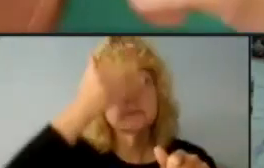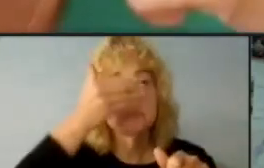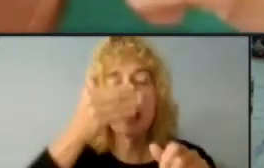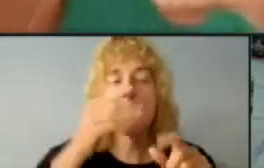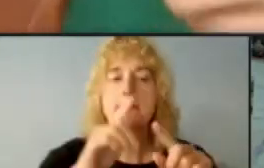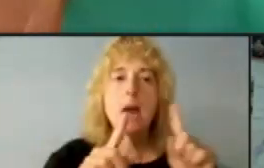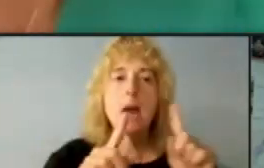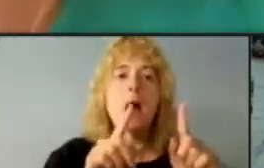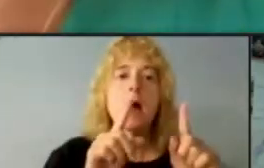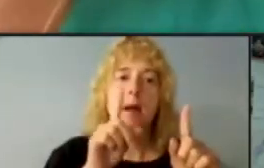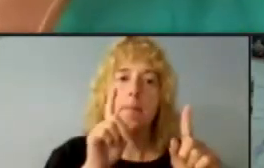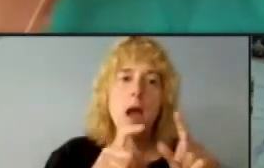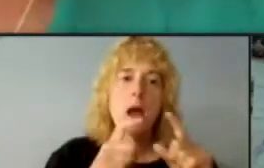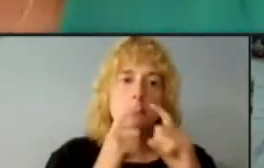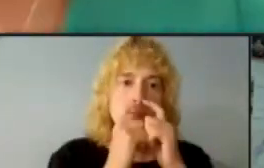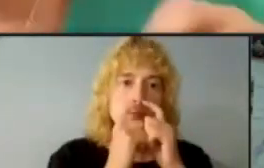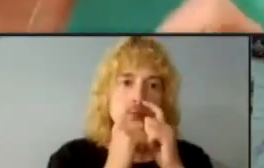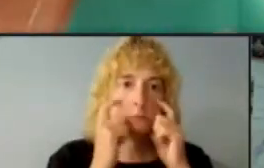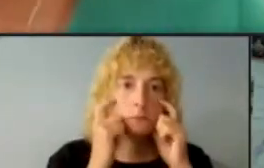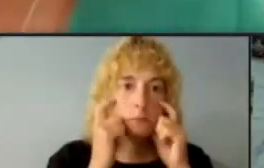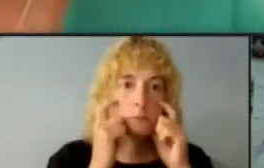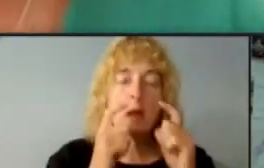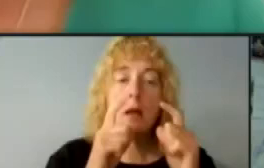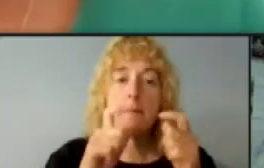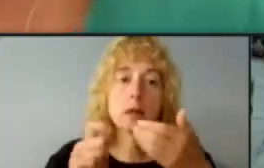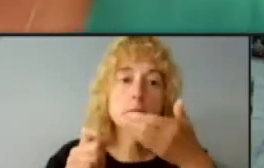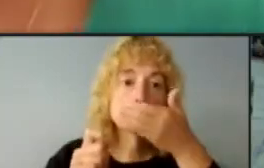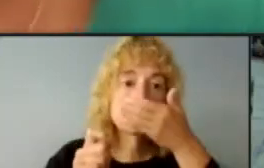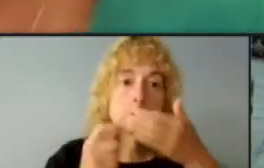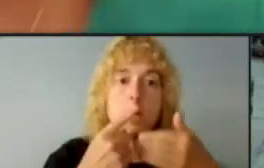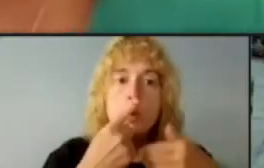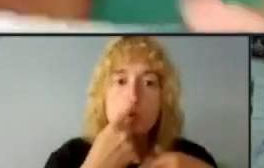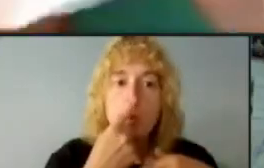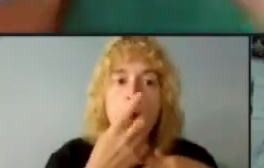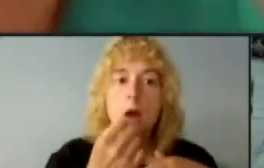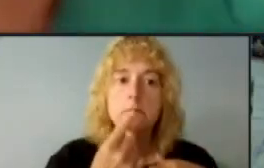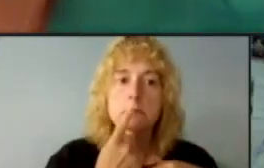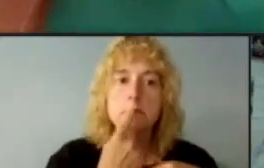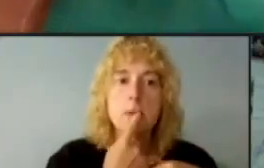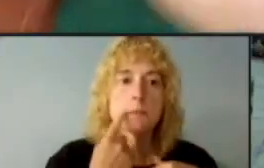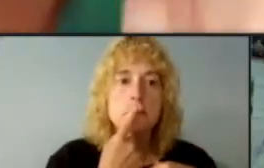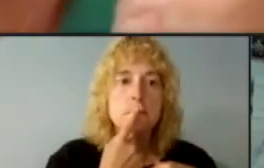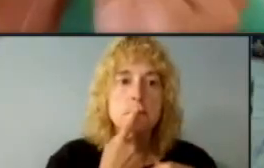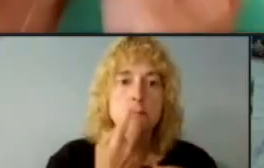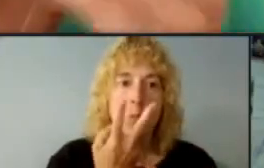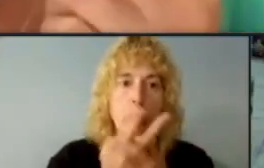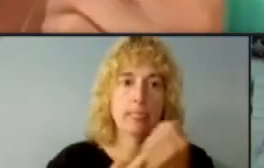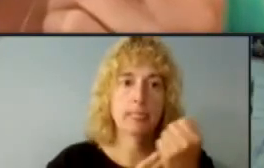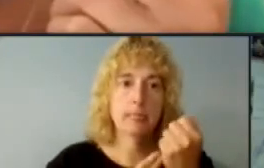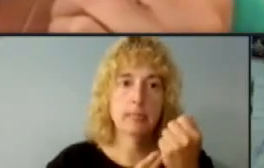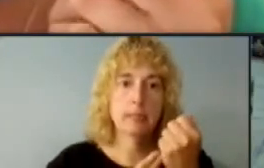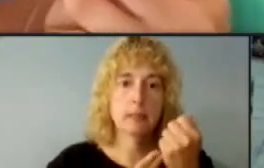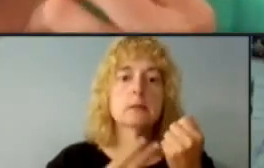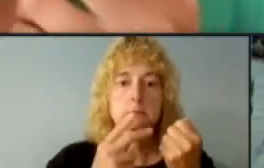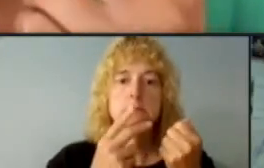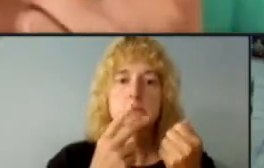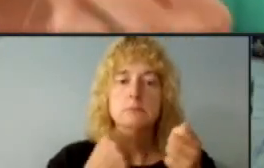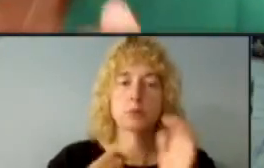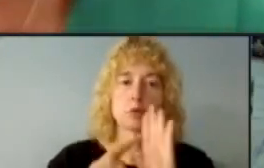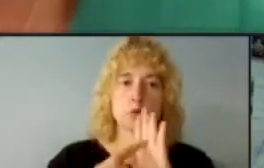that covers your nose and your mouth. And let me just take the time to demonstrate how to wear one of these masks. This is a surgical